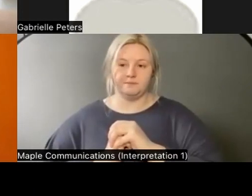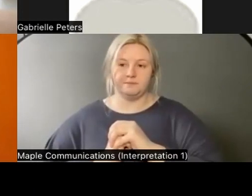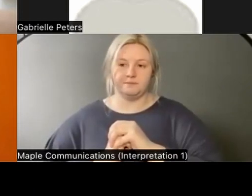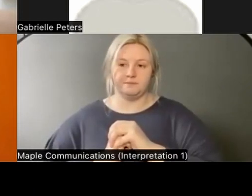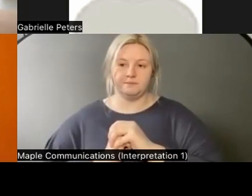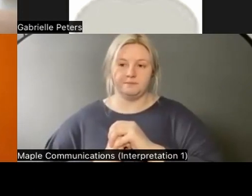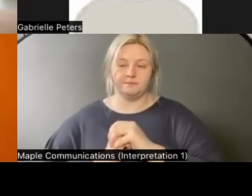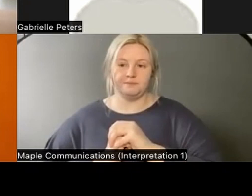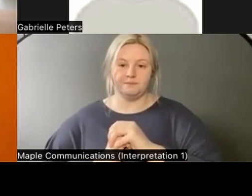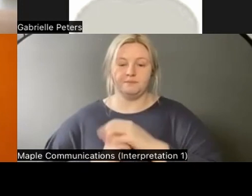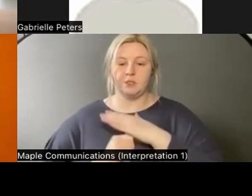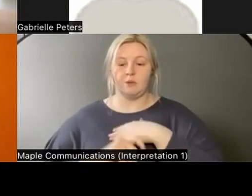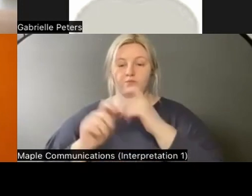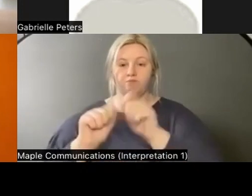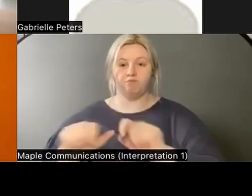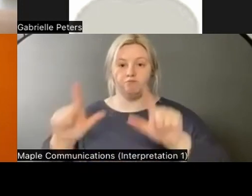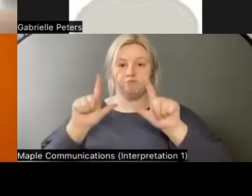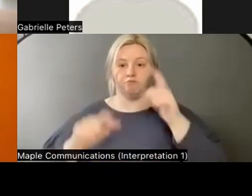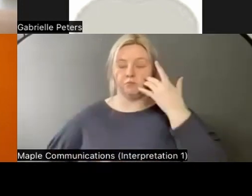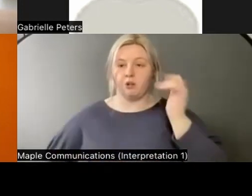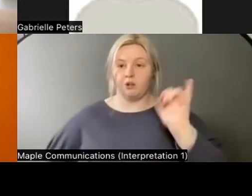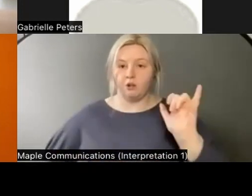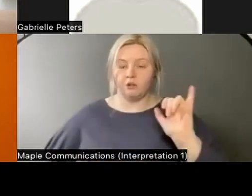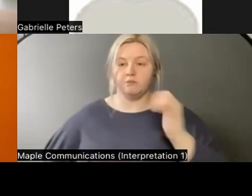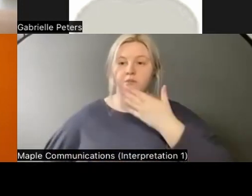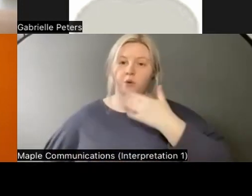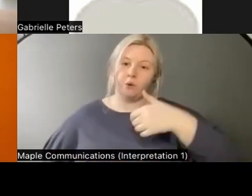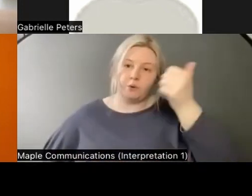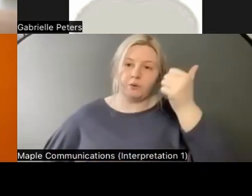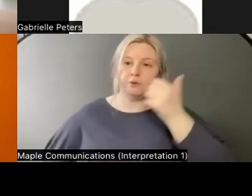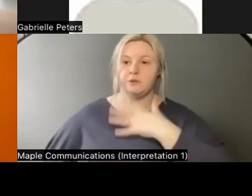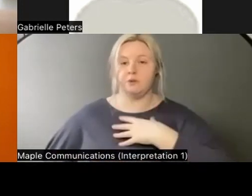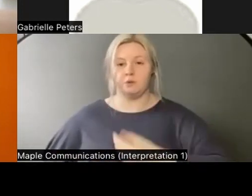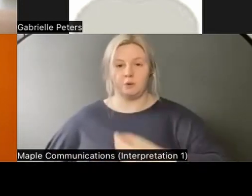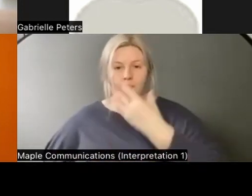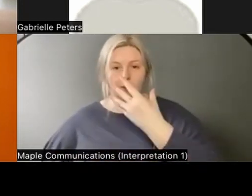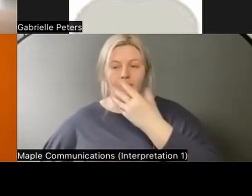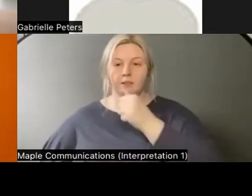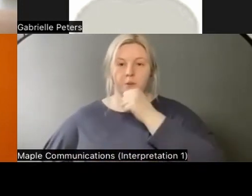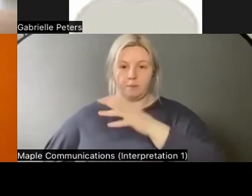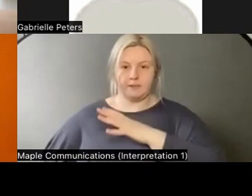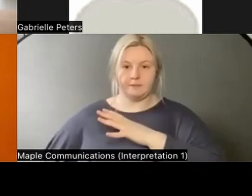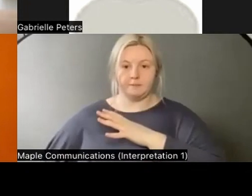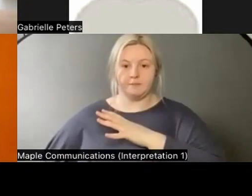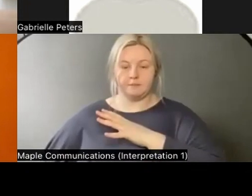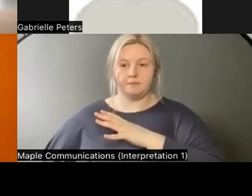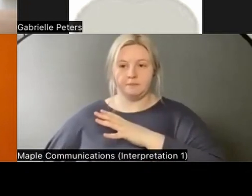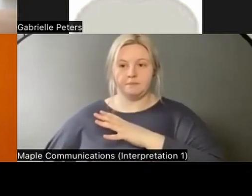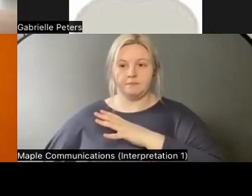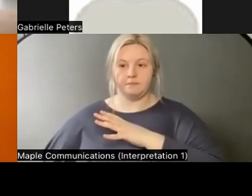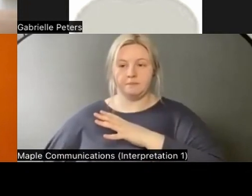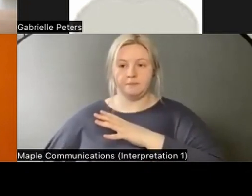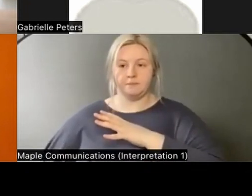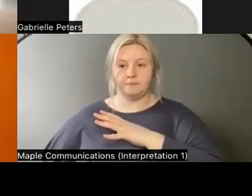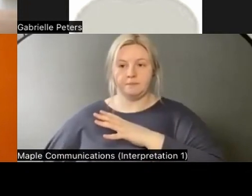on your screen as an older, white, spectacled woman positioned